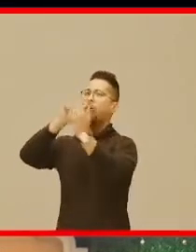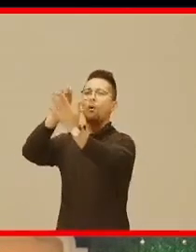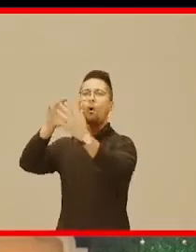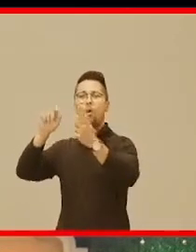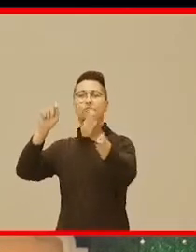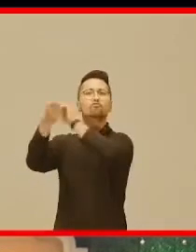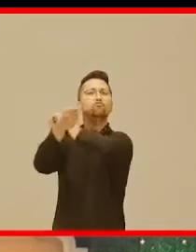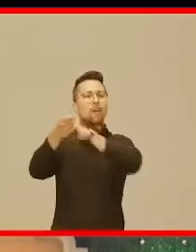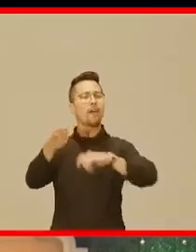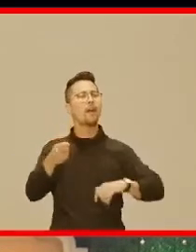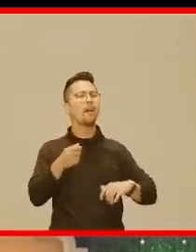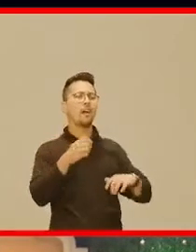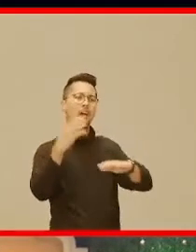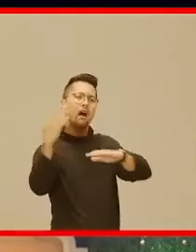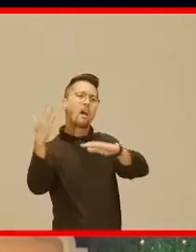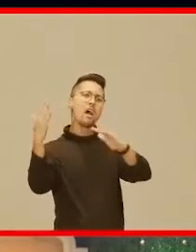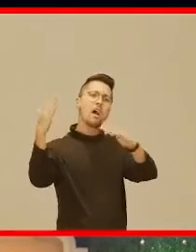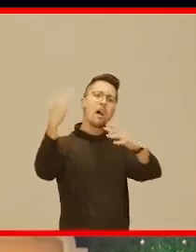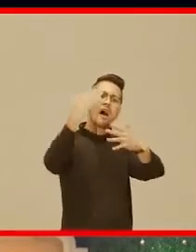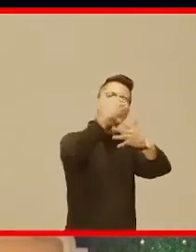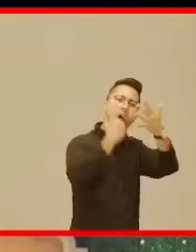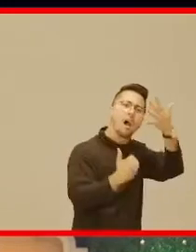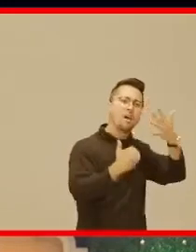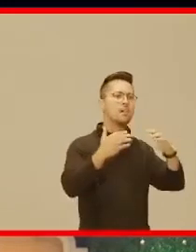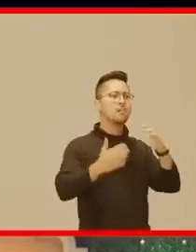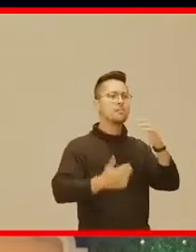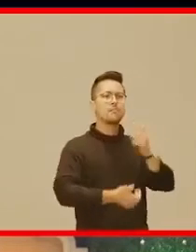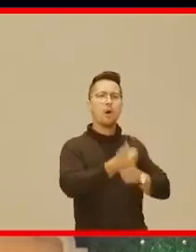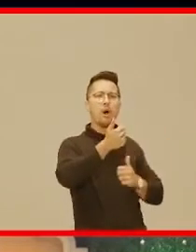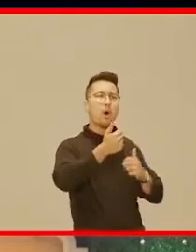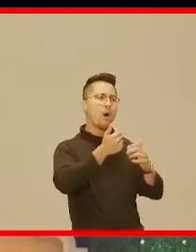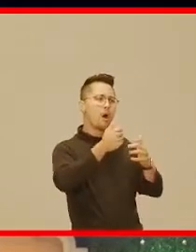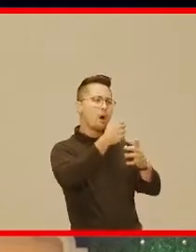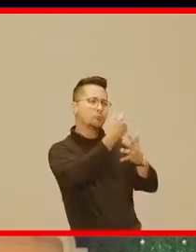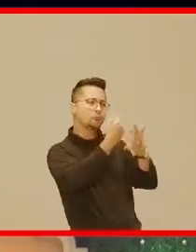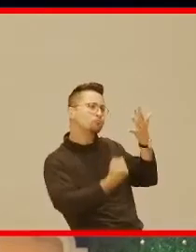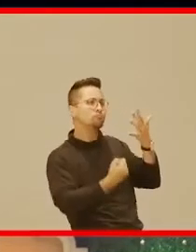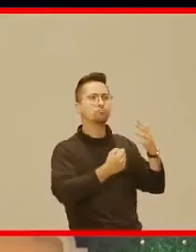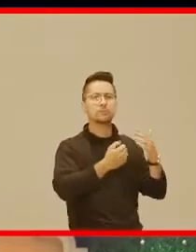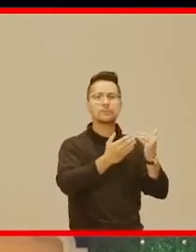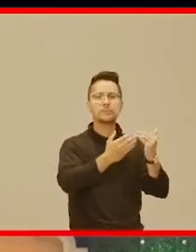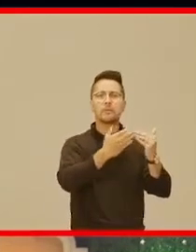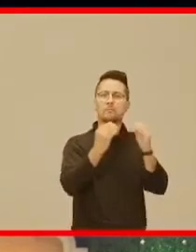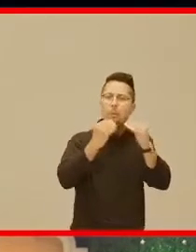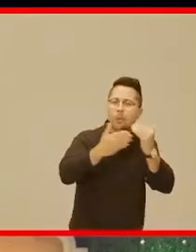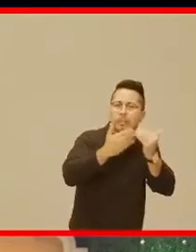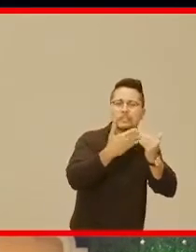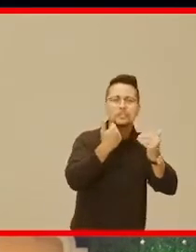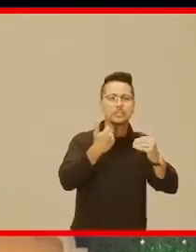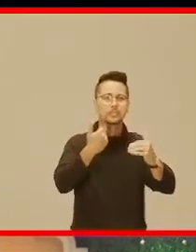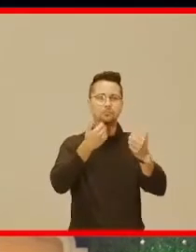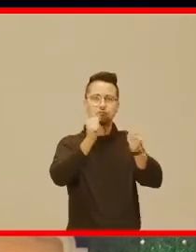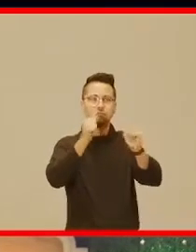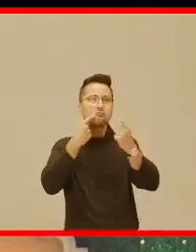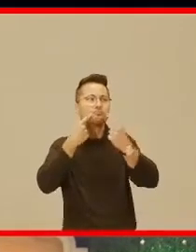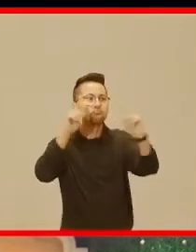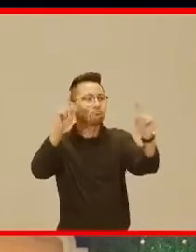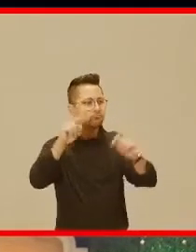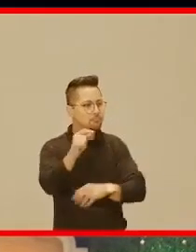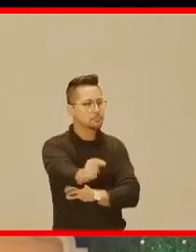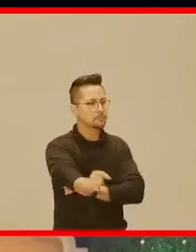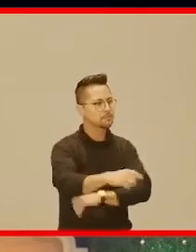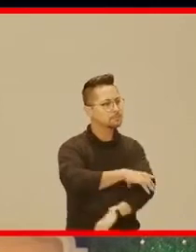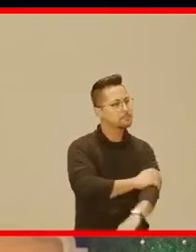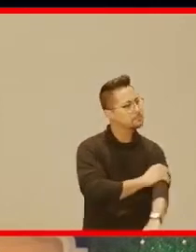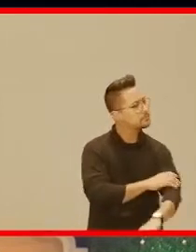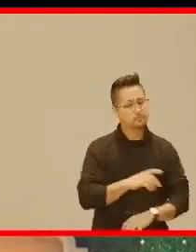the least dramatic but still a most effective way to get that done without going to the top right away?